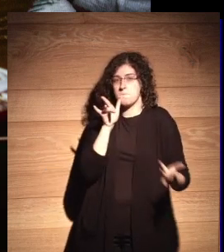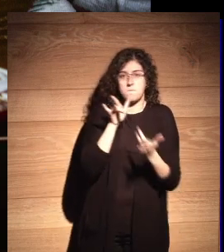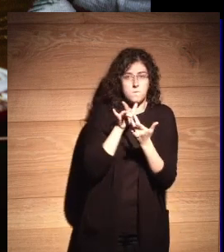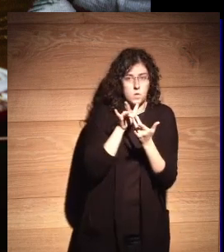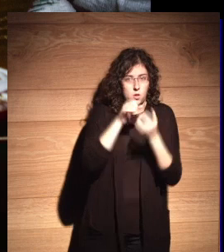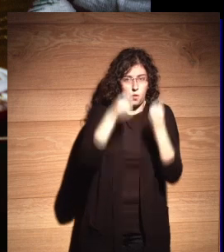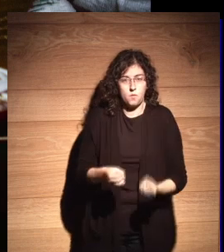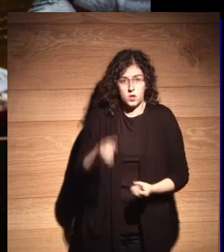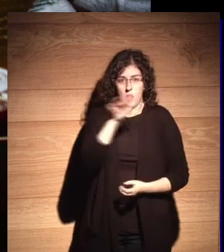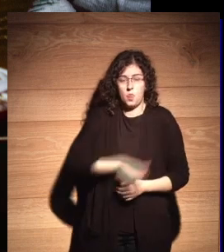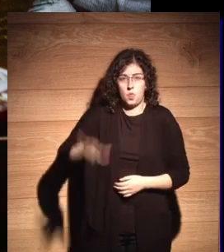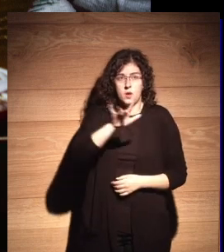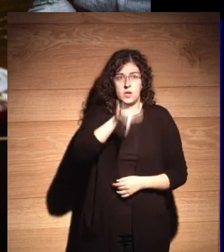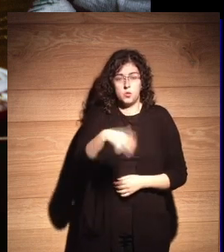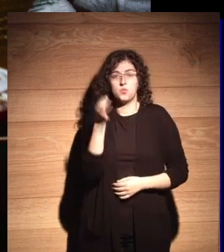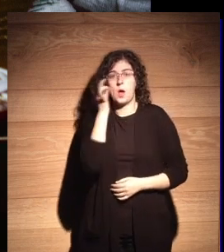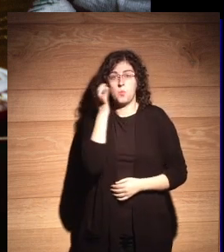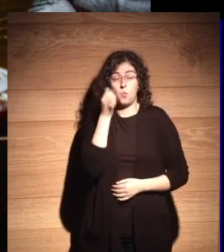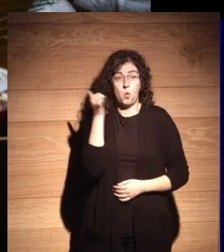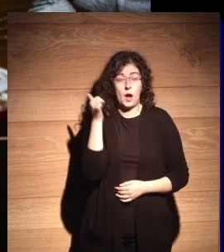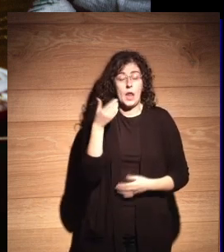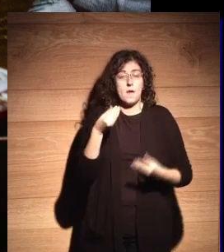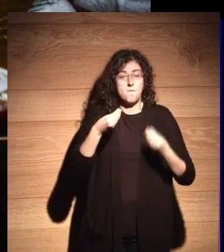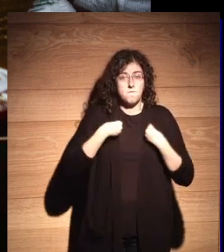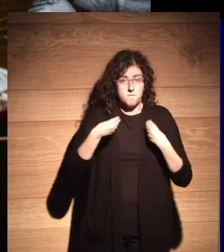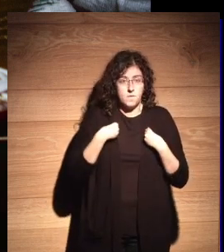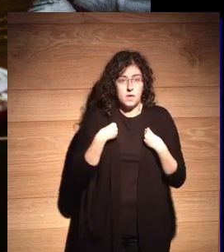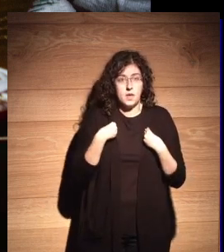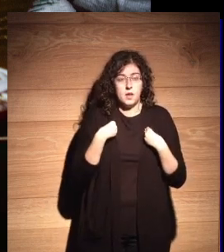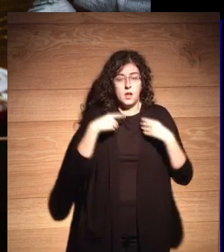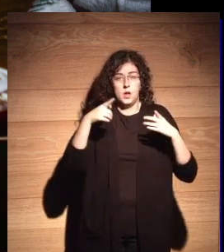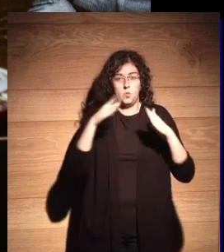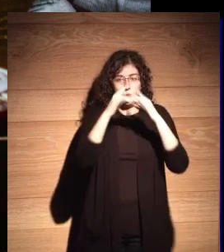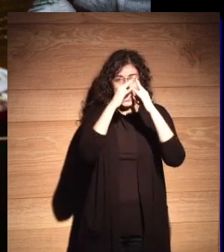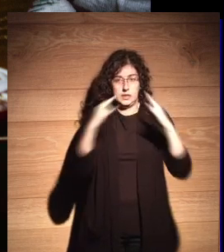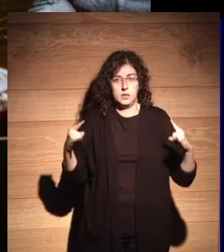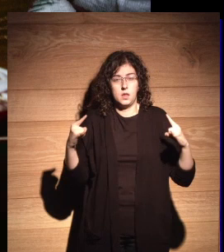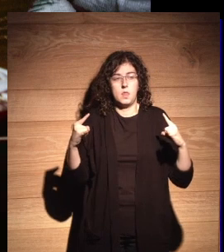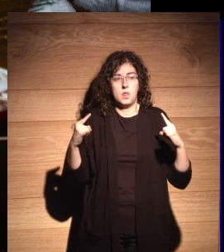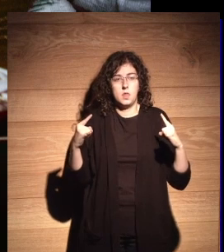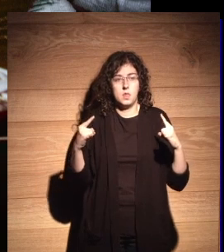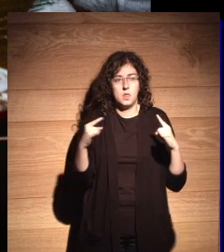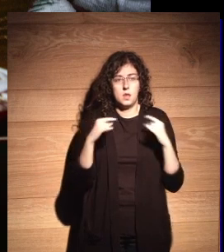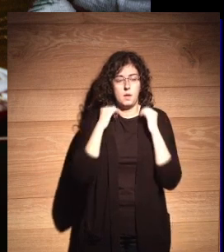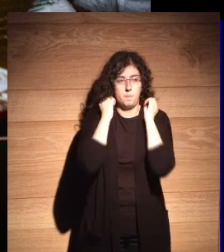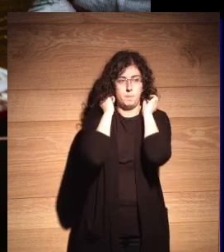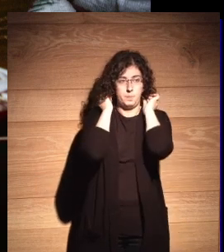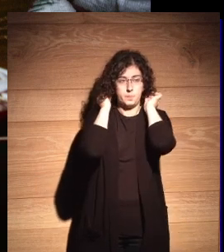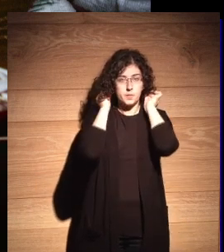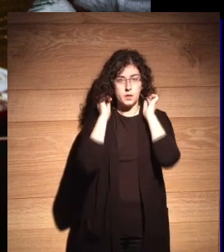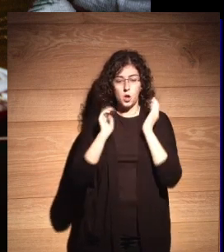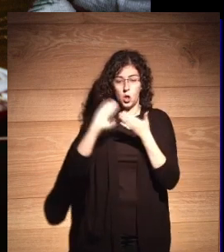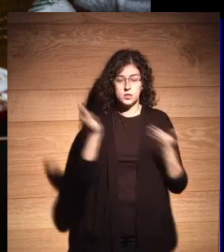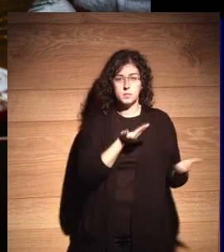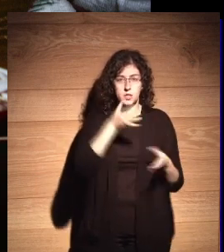This is a woman that lives in a tent, and she invited us in for tea. And